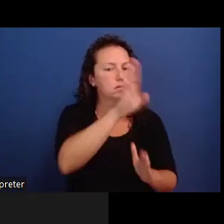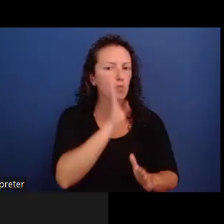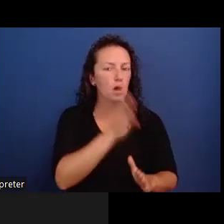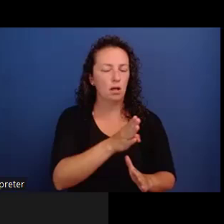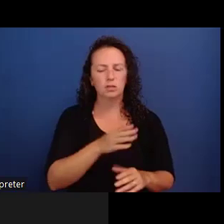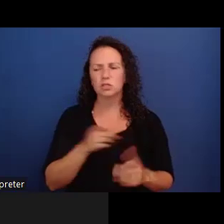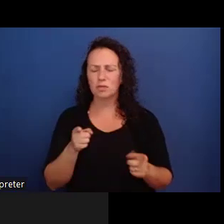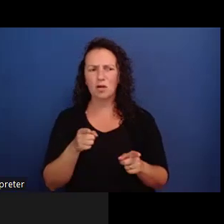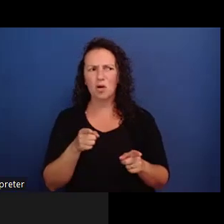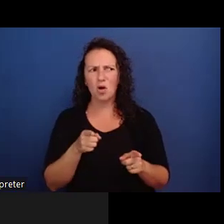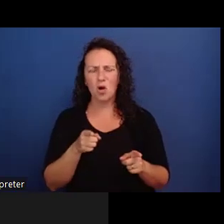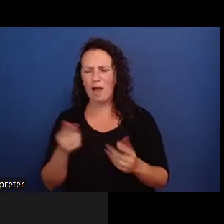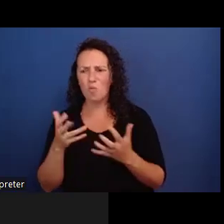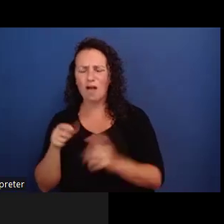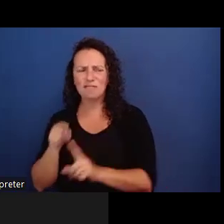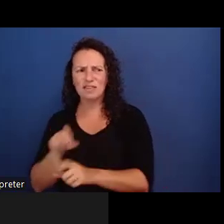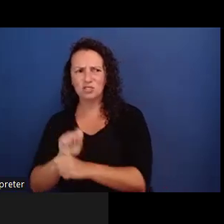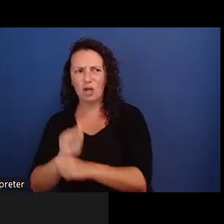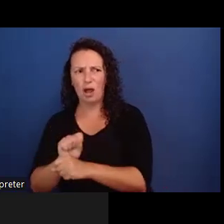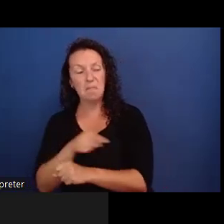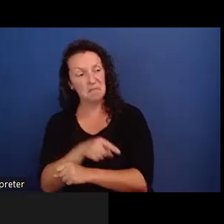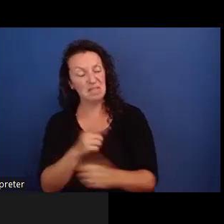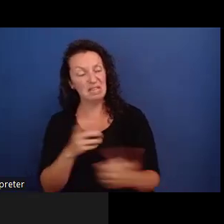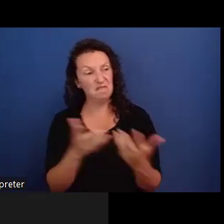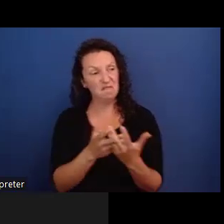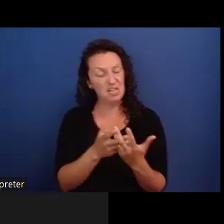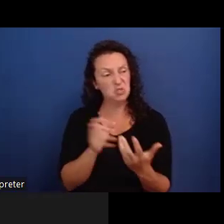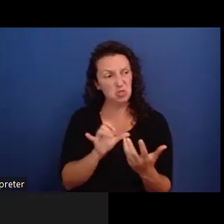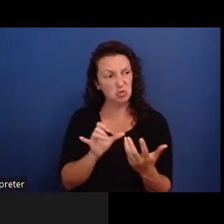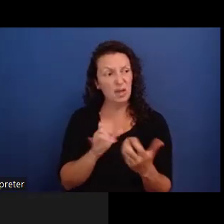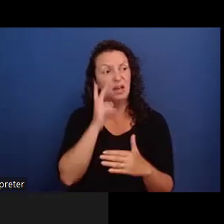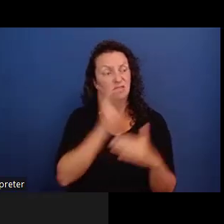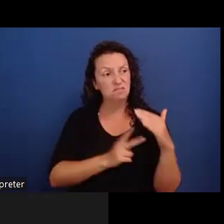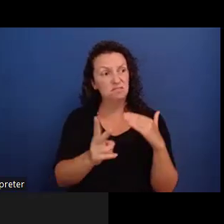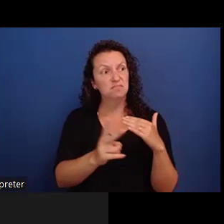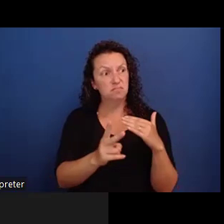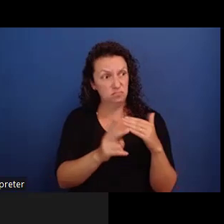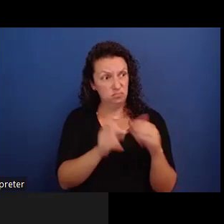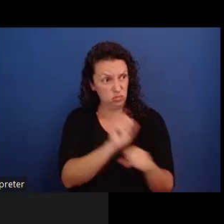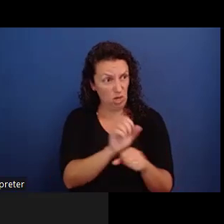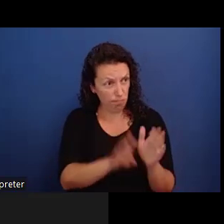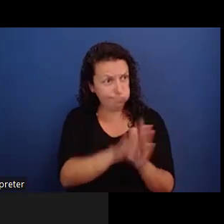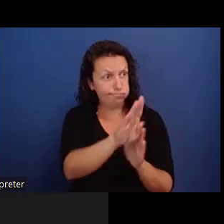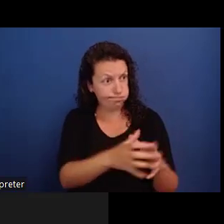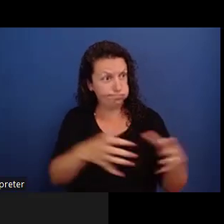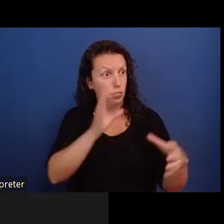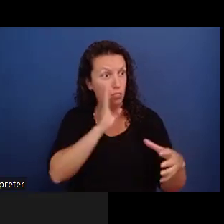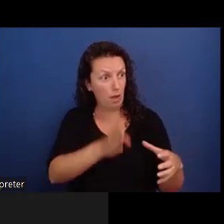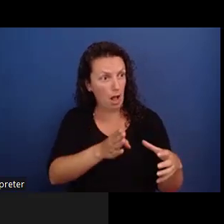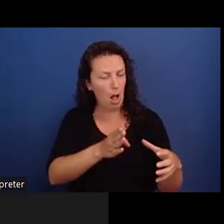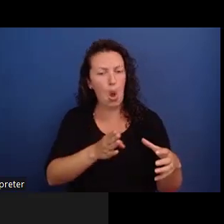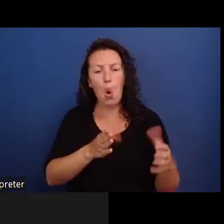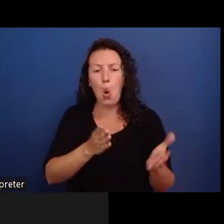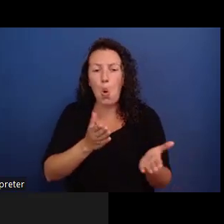of what I really want. And it fits in with the bright outlook. Maybe I should be a little flexible and